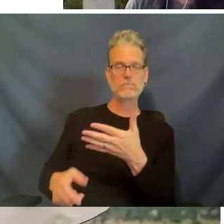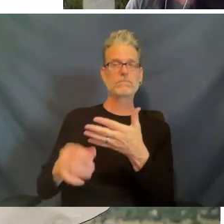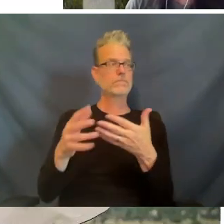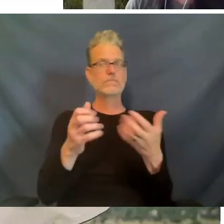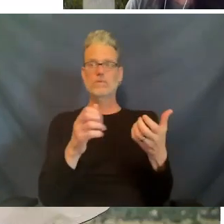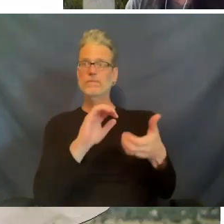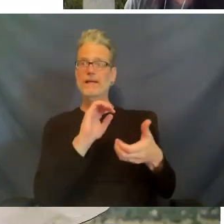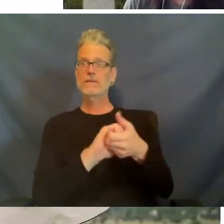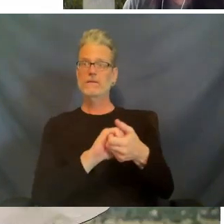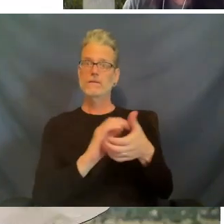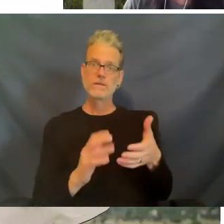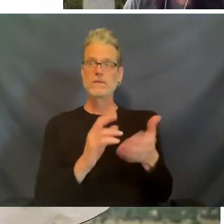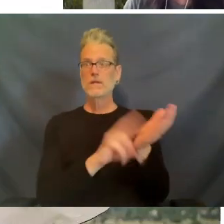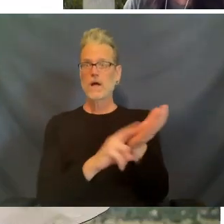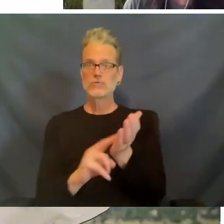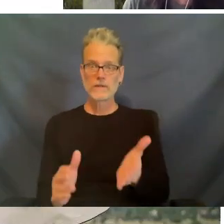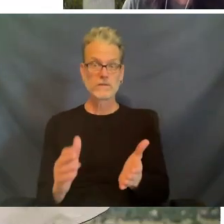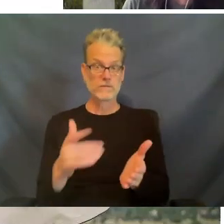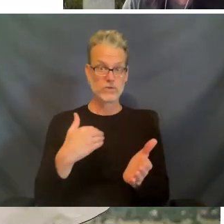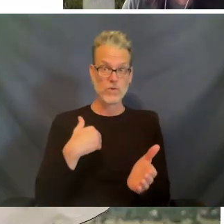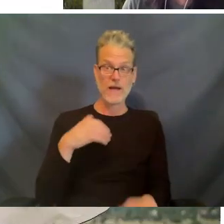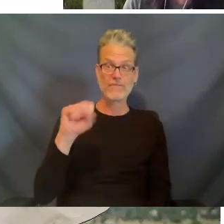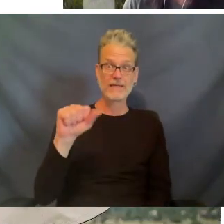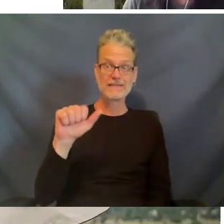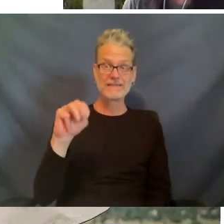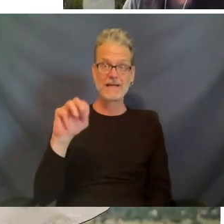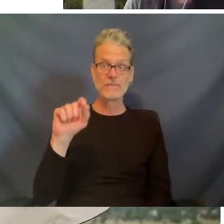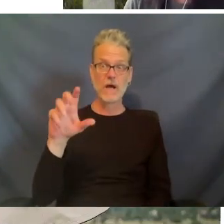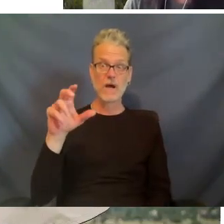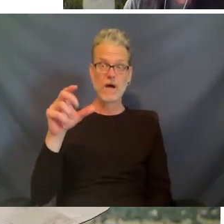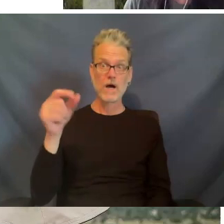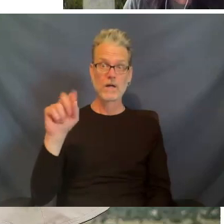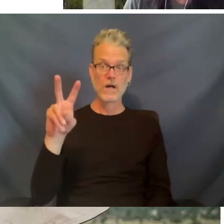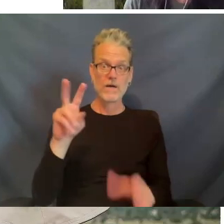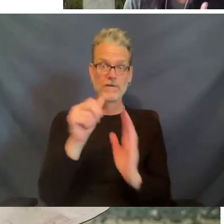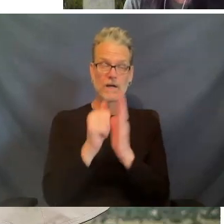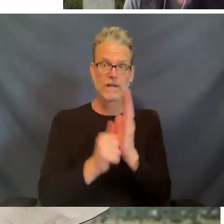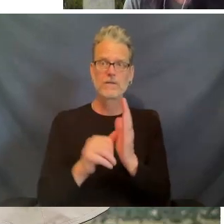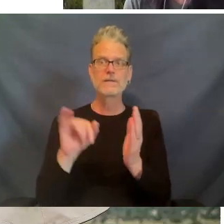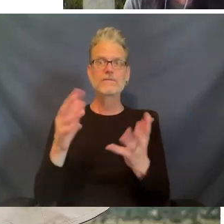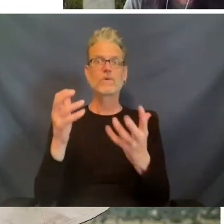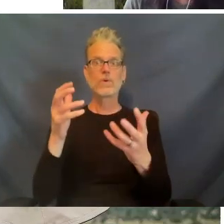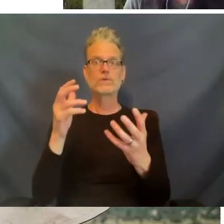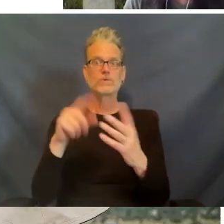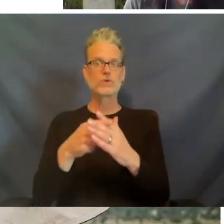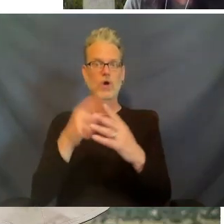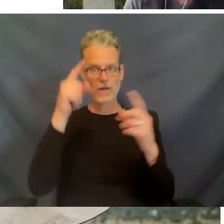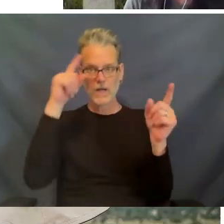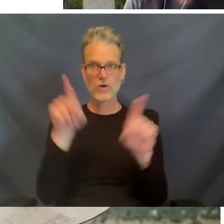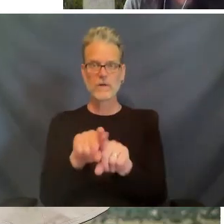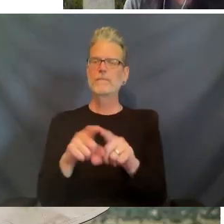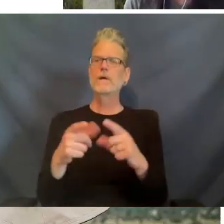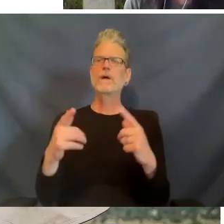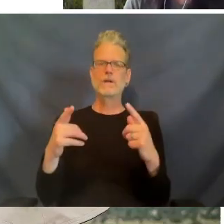have an up-to-date sam.gov account? If you're looking to enter into a partnership agreement, mutual interest and mutual benefit